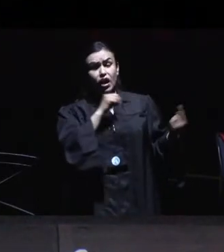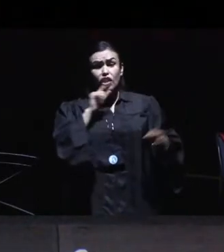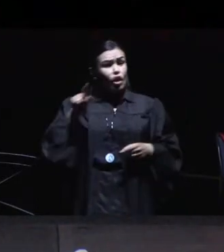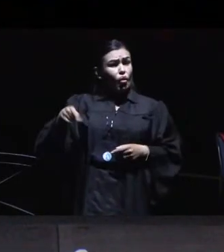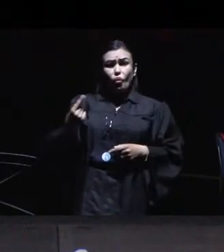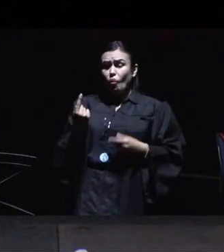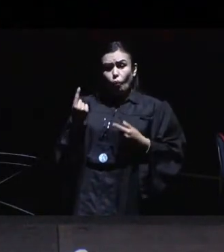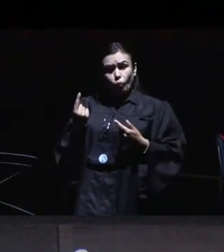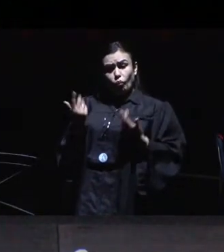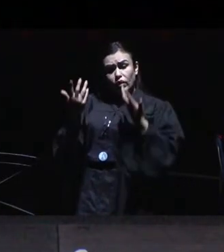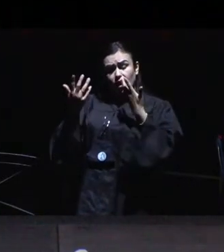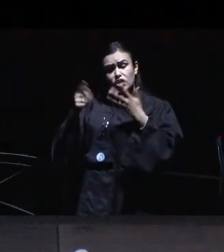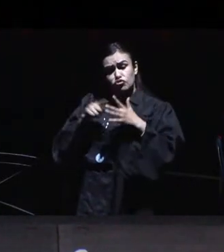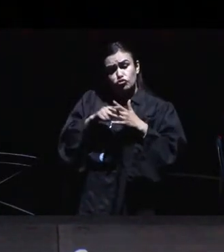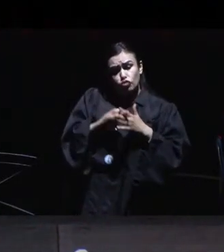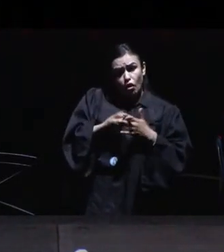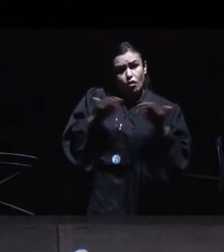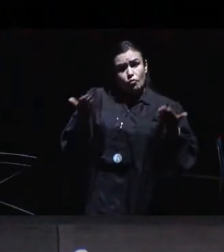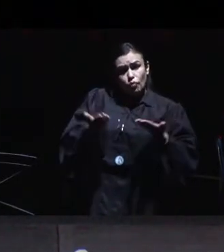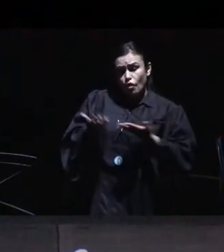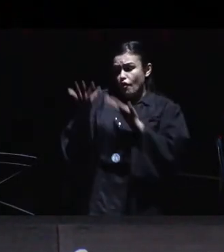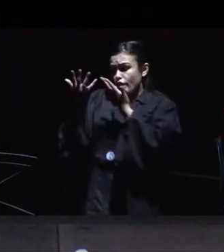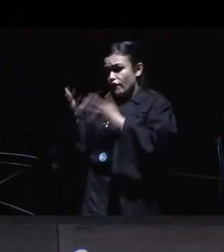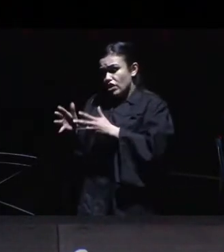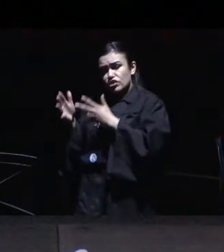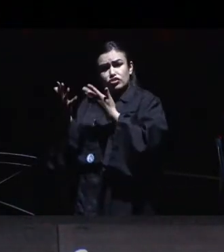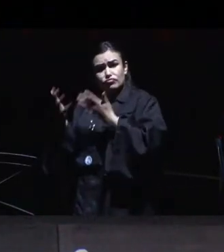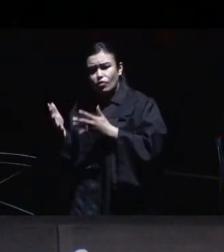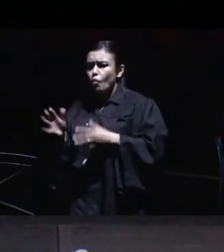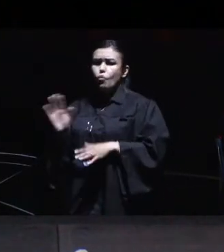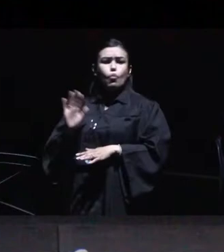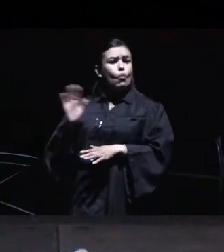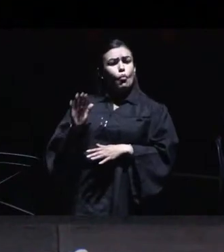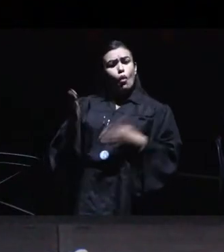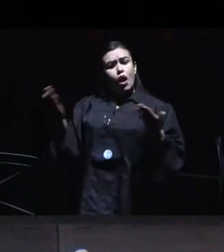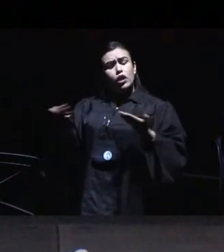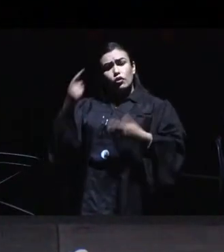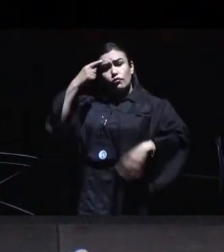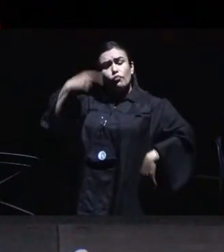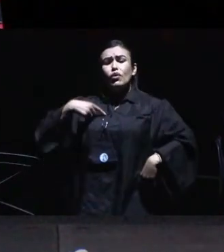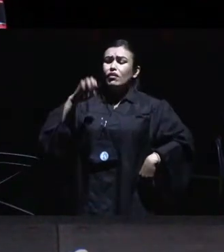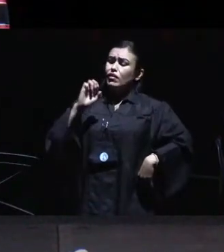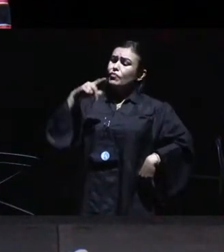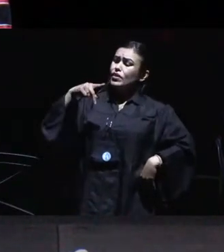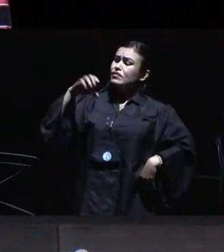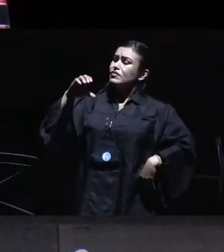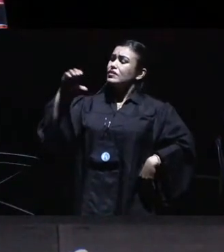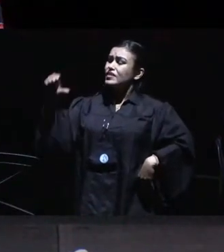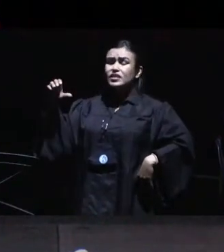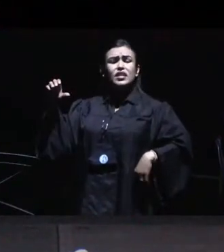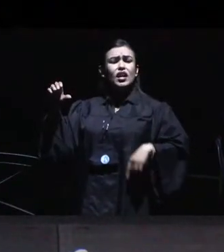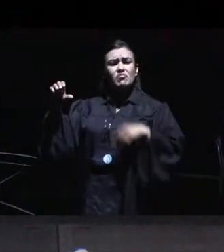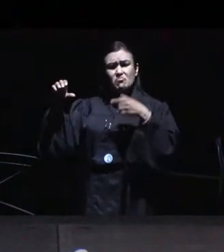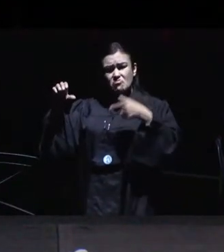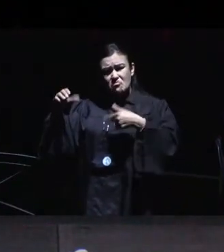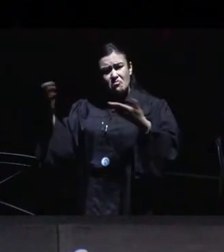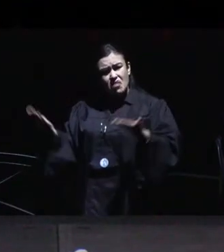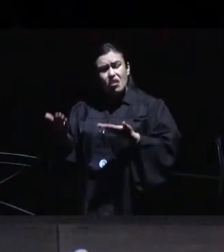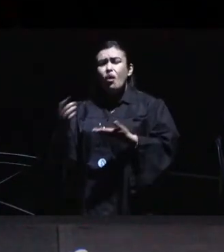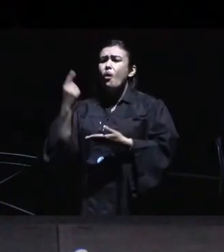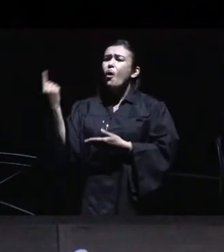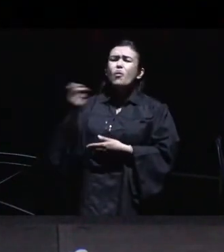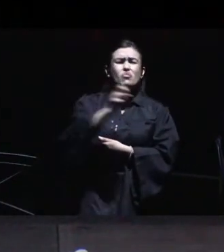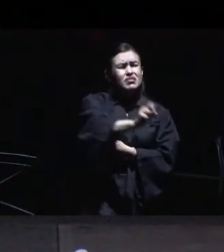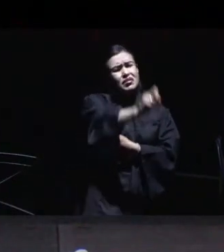and finish, but to me is far beyond that. To me, El Paso Community College is a place where you can always go back